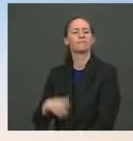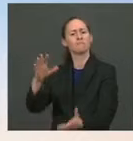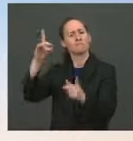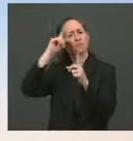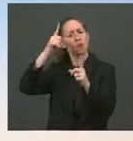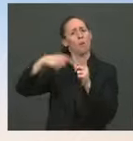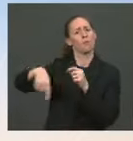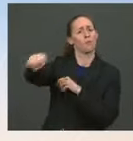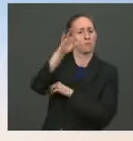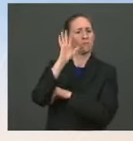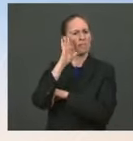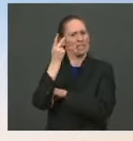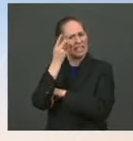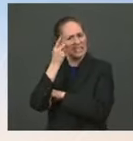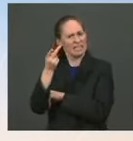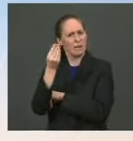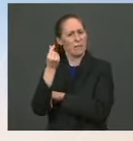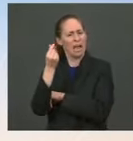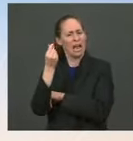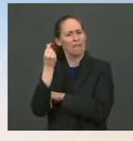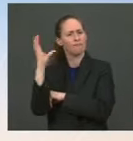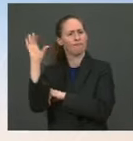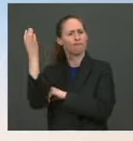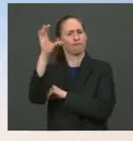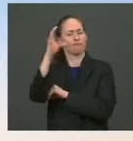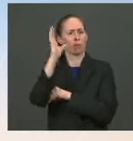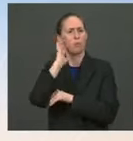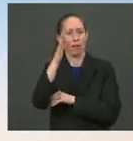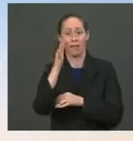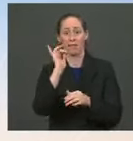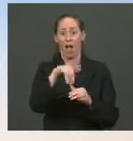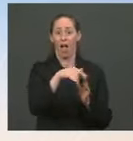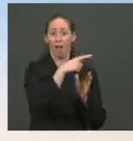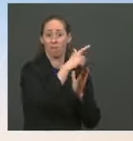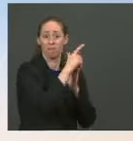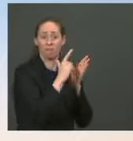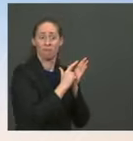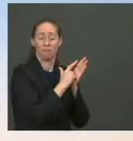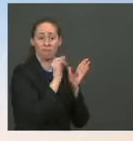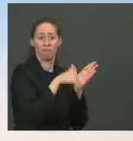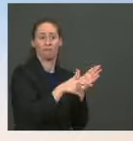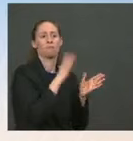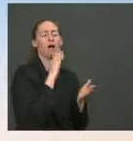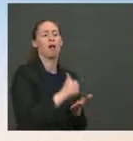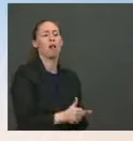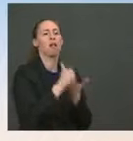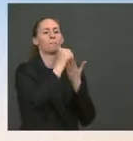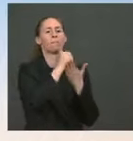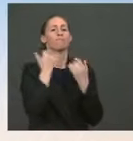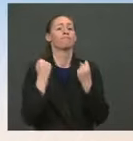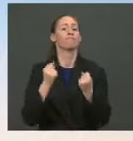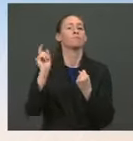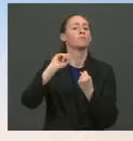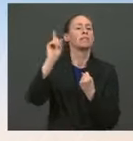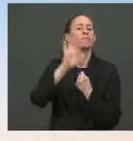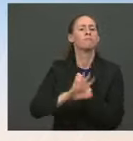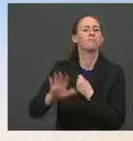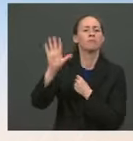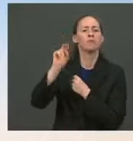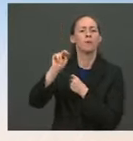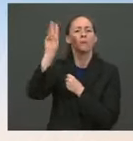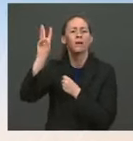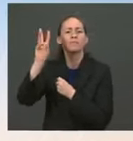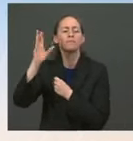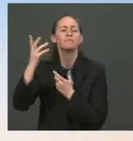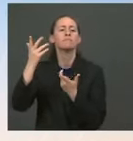The deal will also help transit expansion projects, including Valley Metro Northwest Phase 2 extension in Phoenix, Arizona, and Met